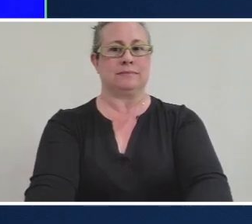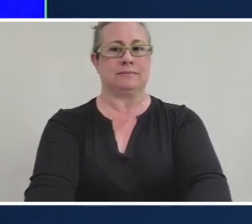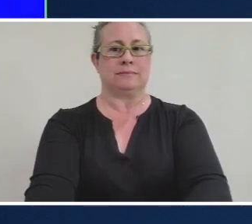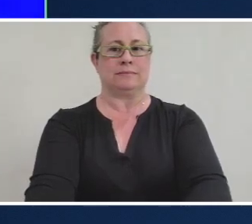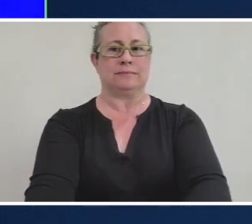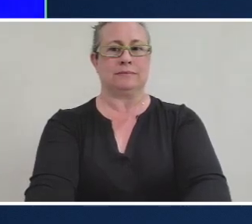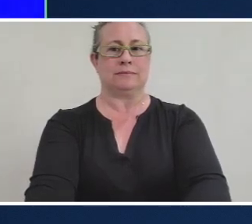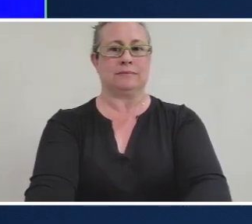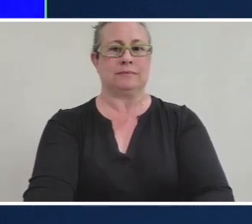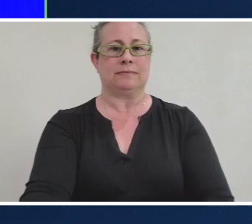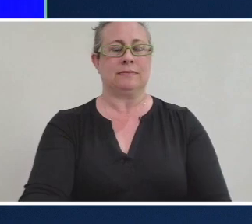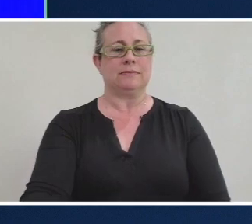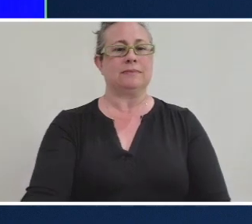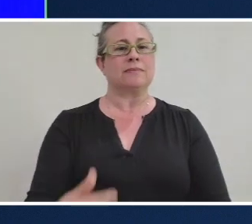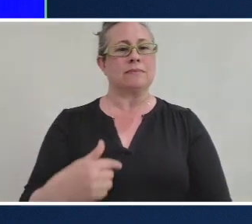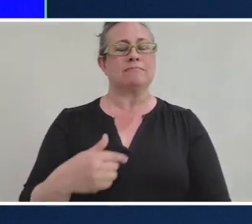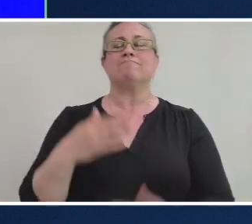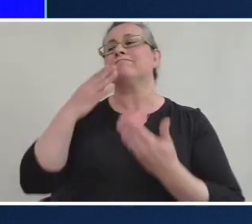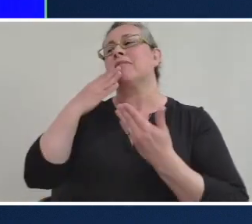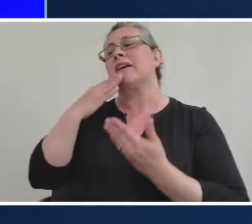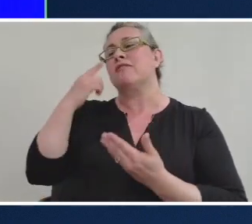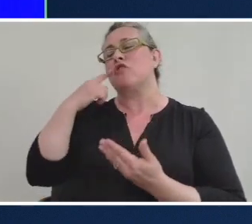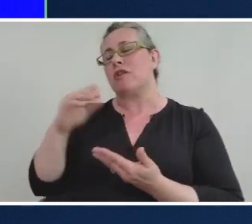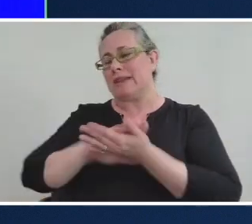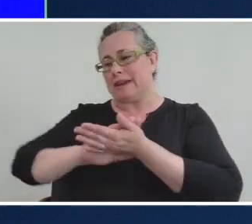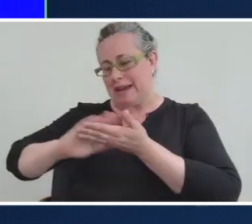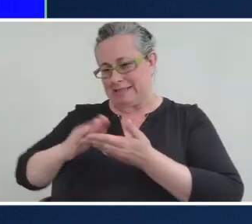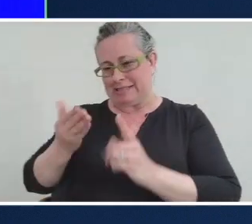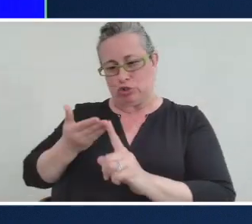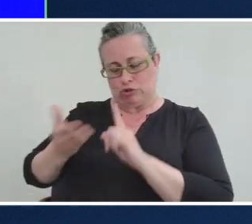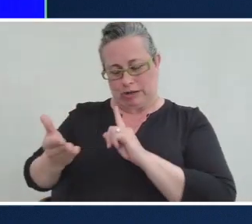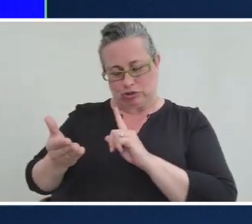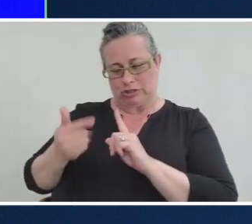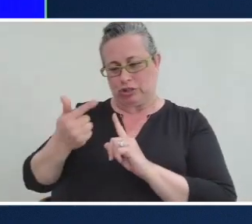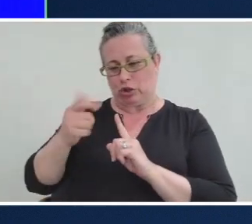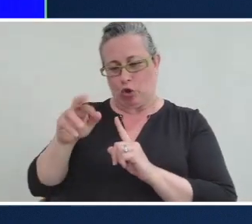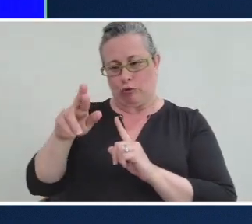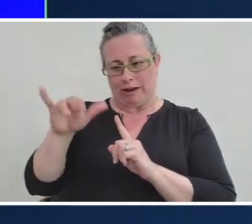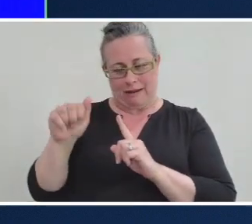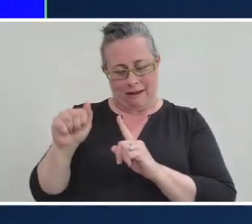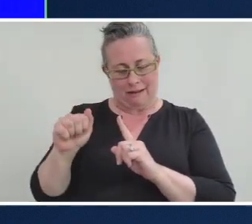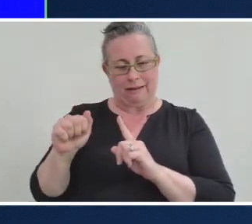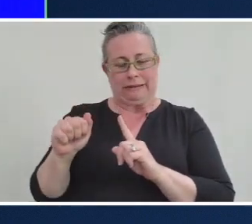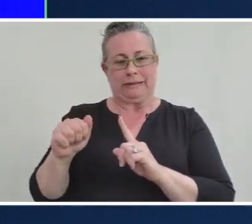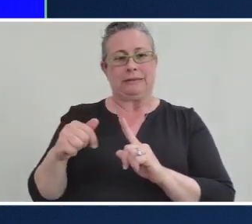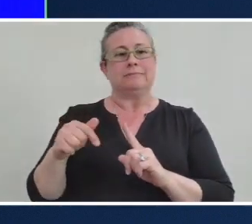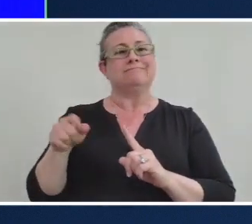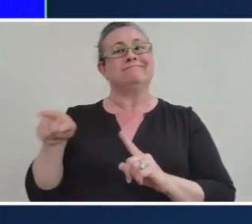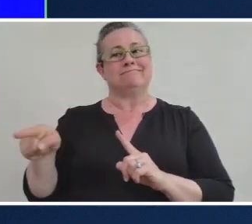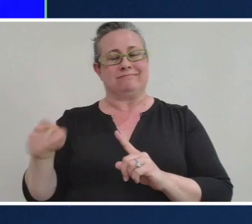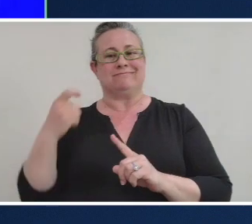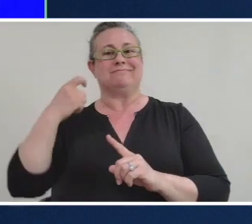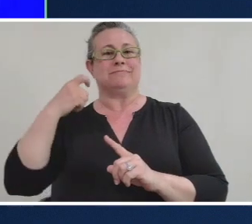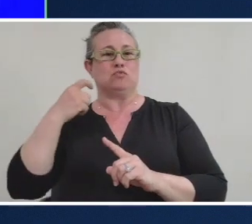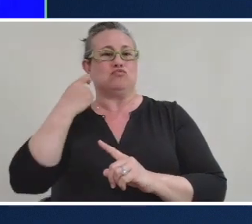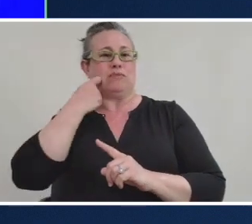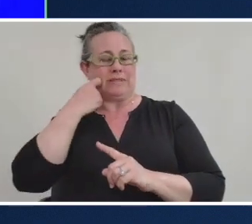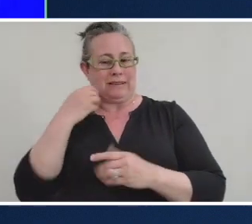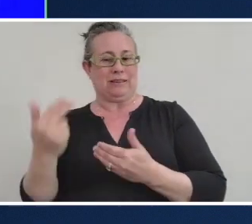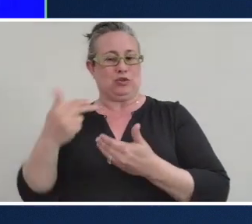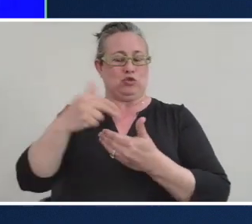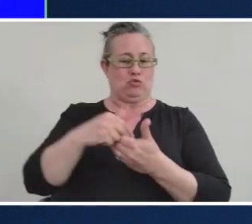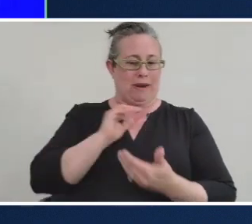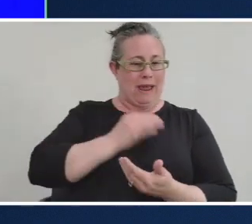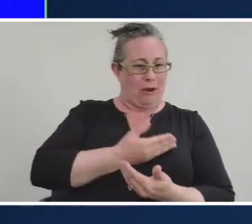Gloria, thanks for the nice introduction. Gloria has just recently joined Creative's Global Advisory Board. Thank you for joining